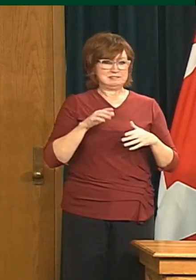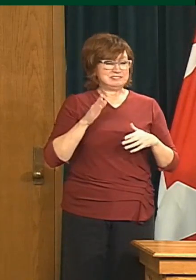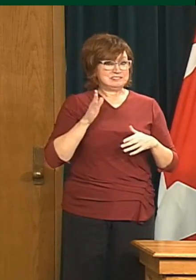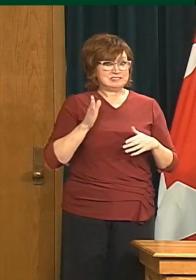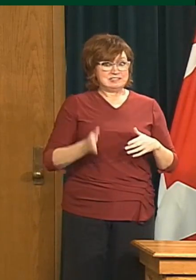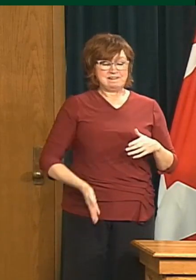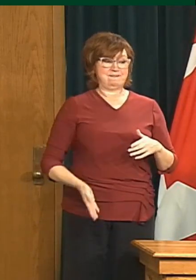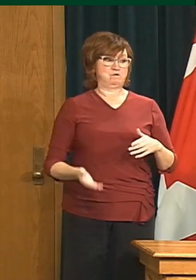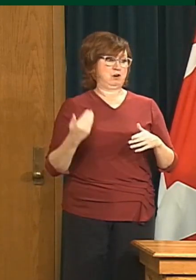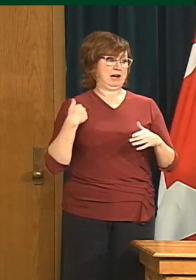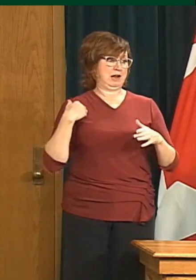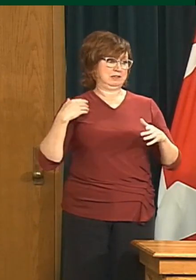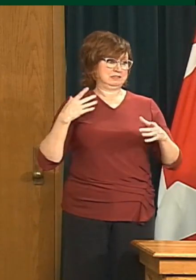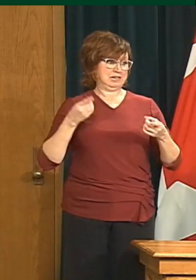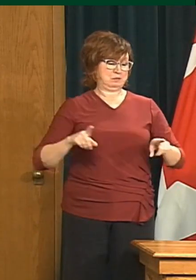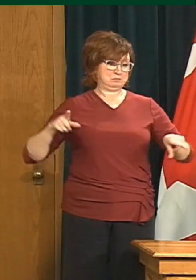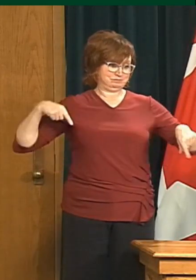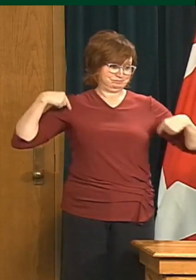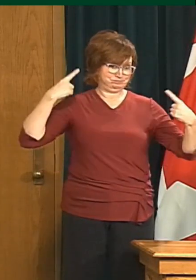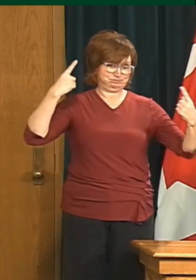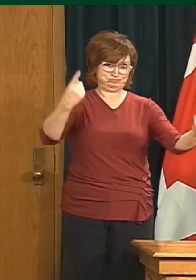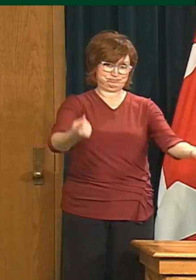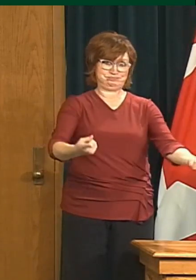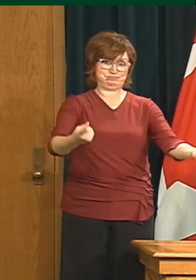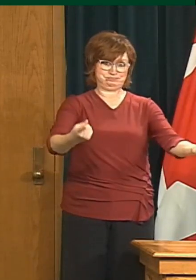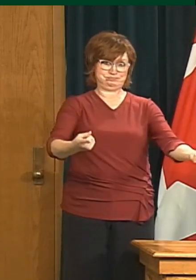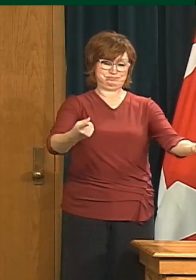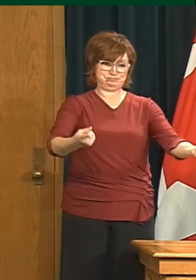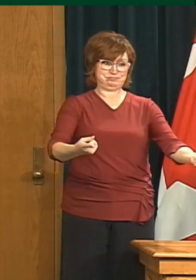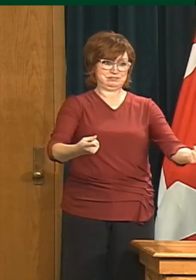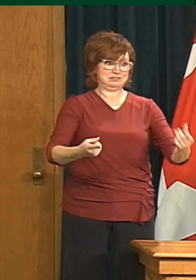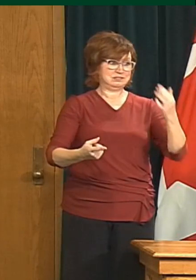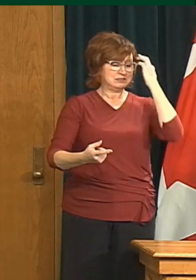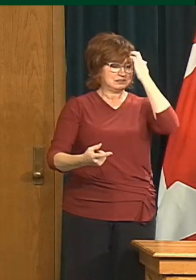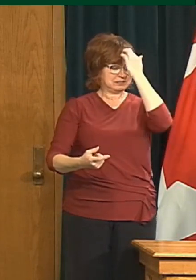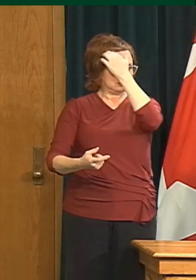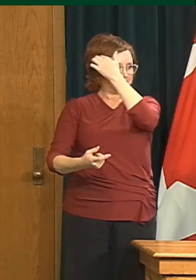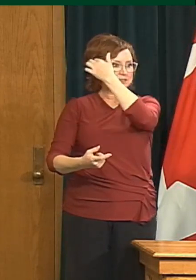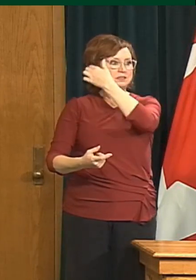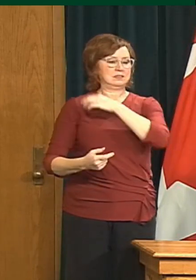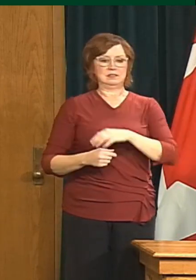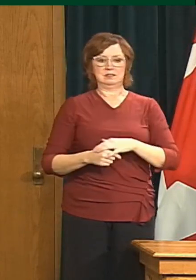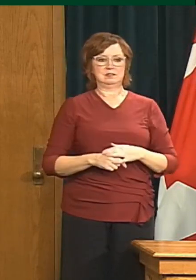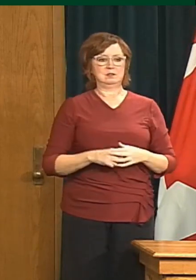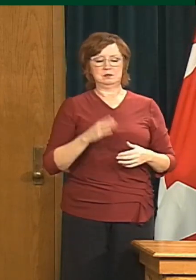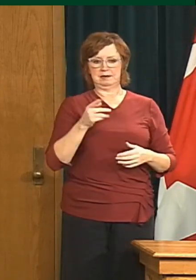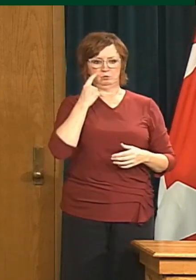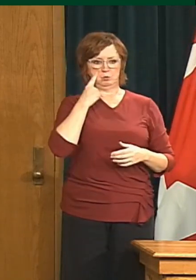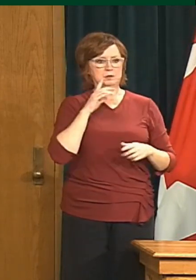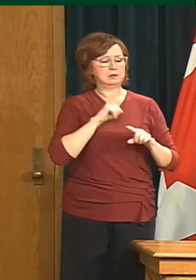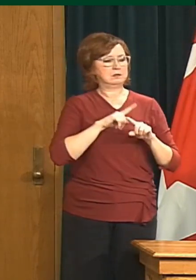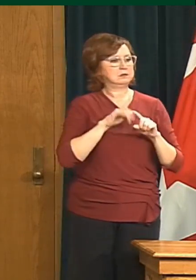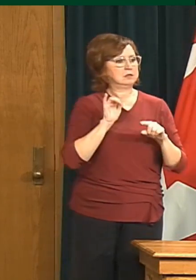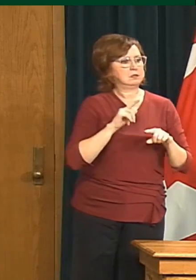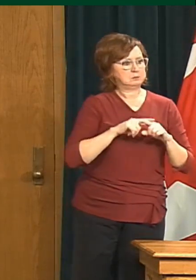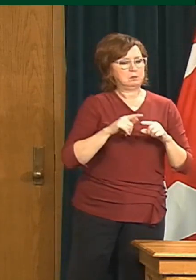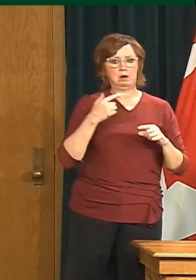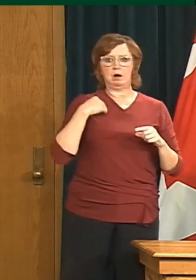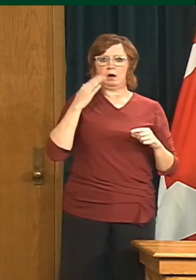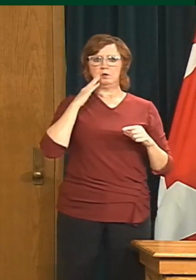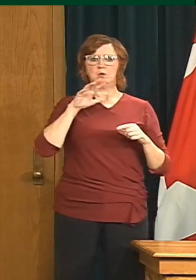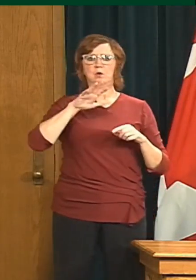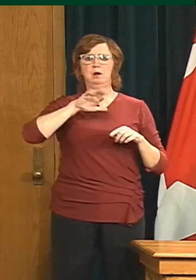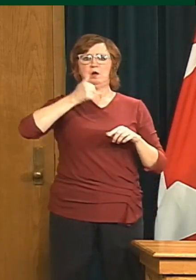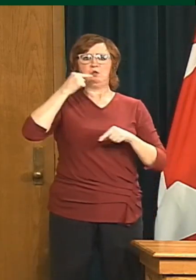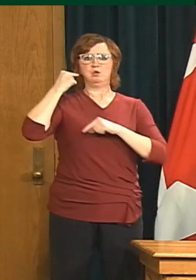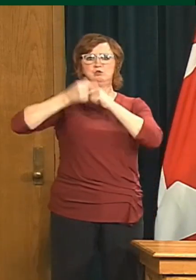generation, for sure. It pales in comparison, as I've said earlier, to what previous generations have been asked to do in